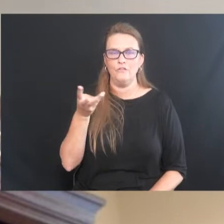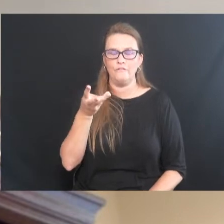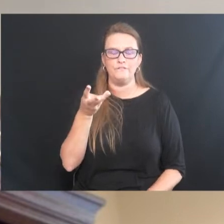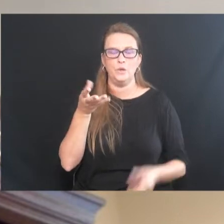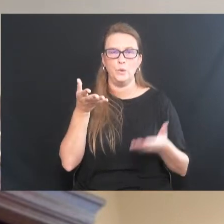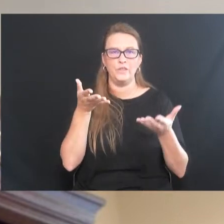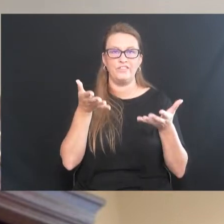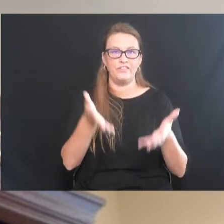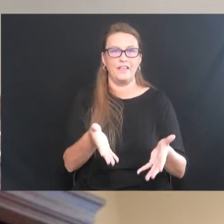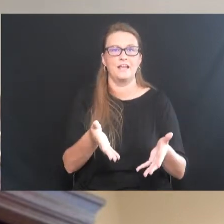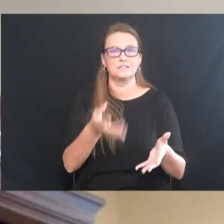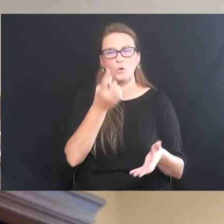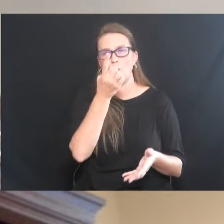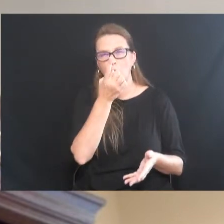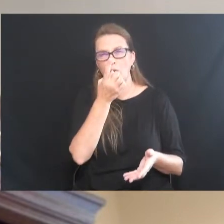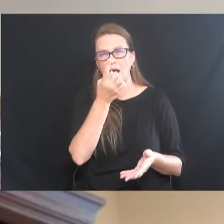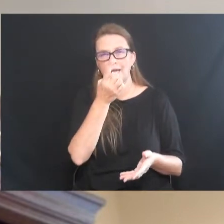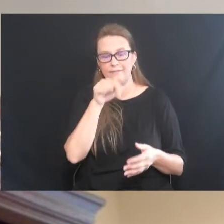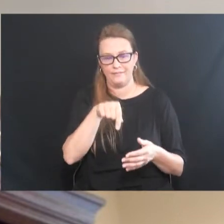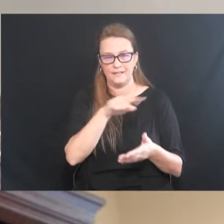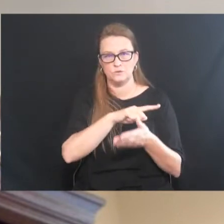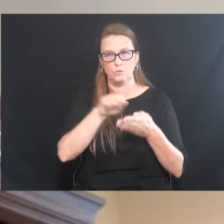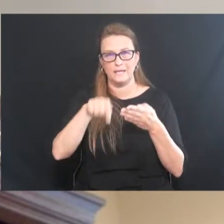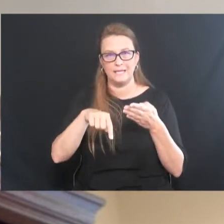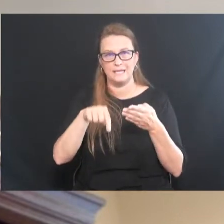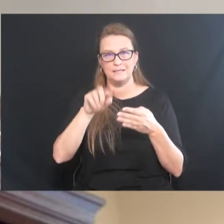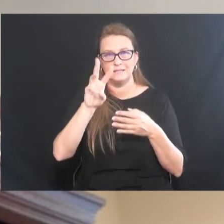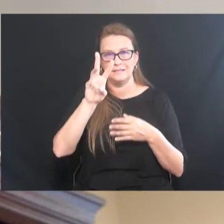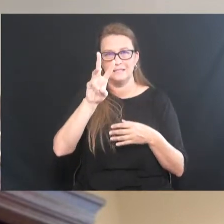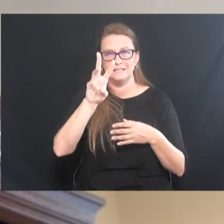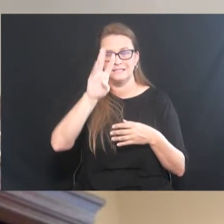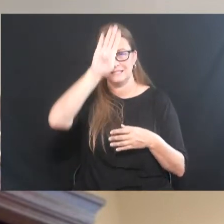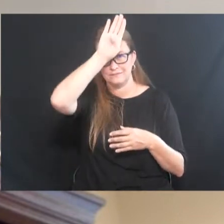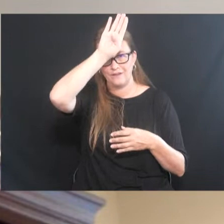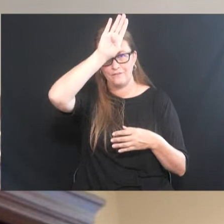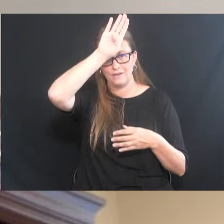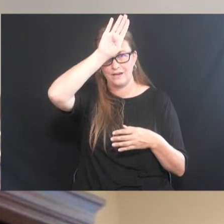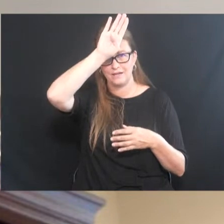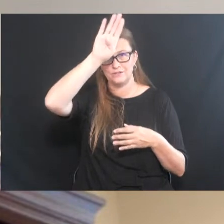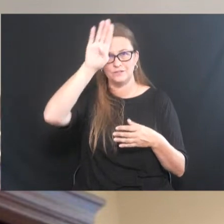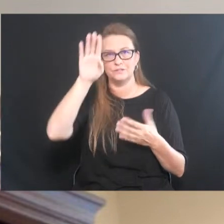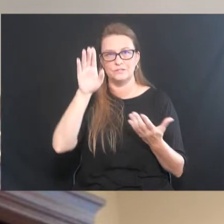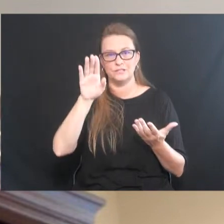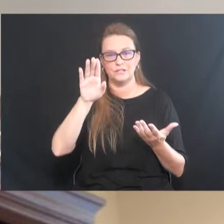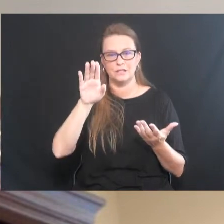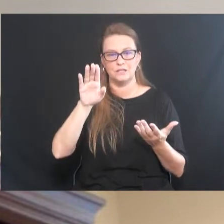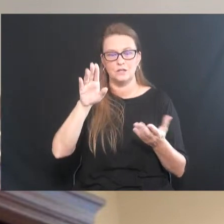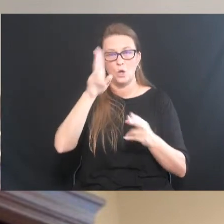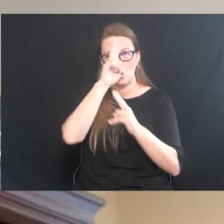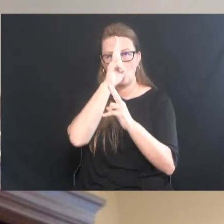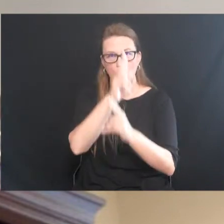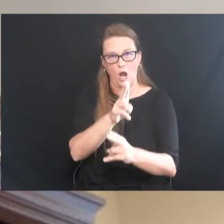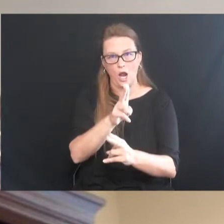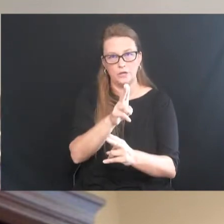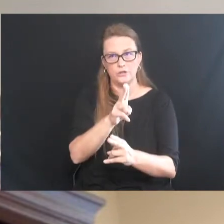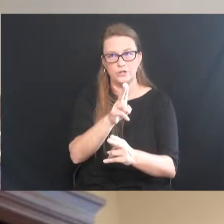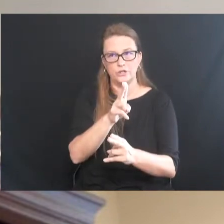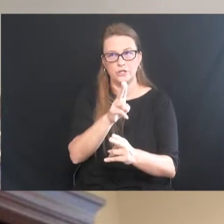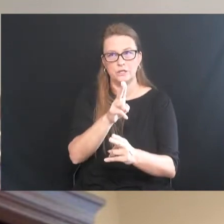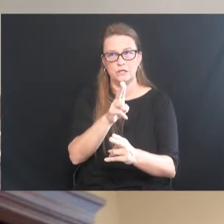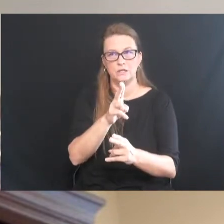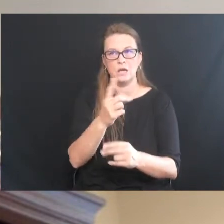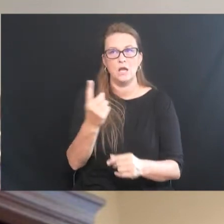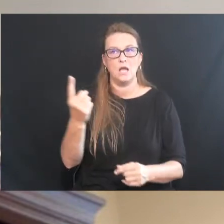thoughts. One is this weekend, 6 firefighters, fallen firefighters, were honored. One